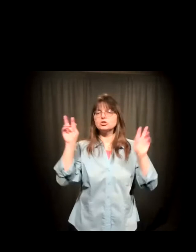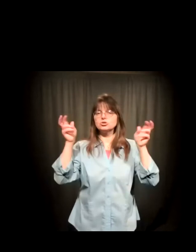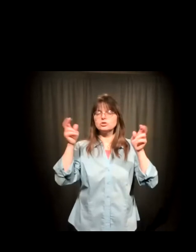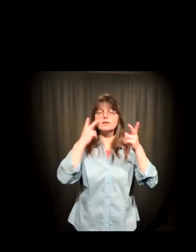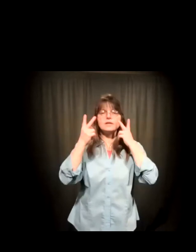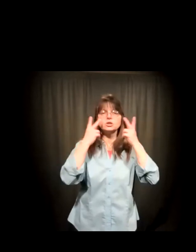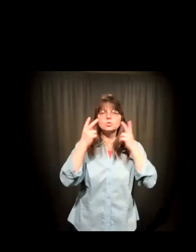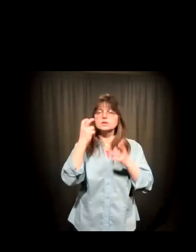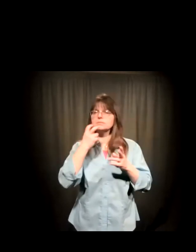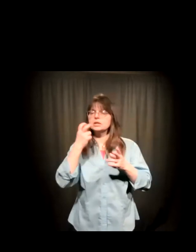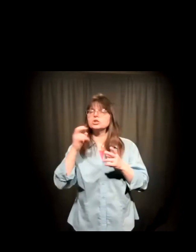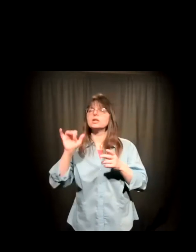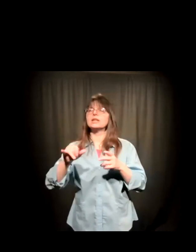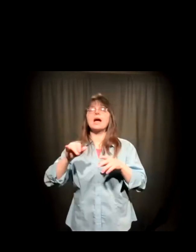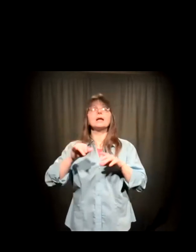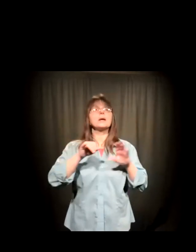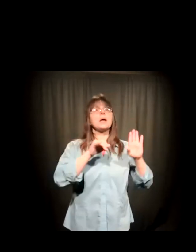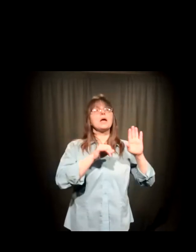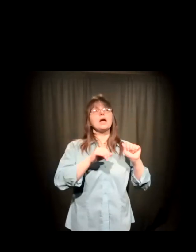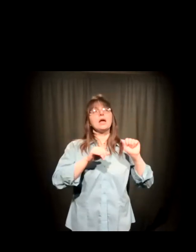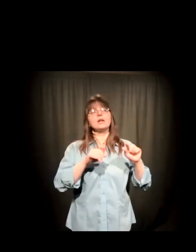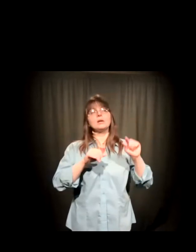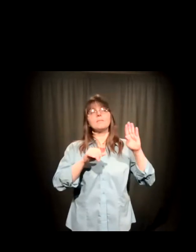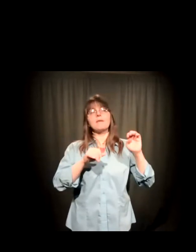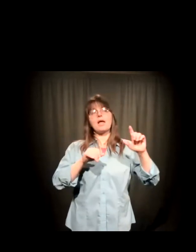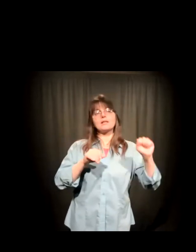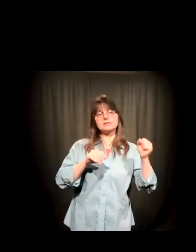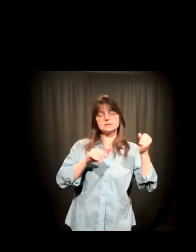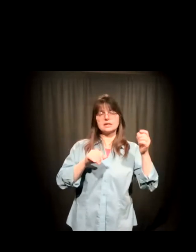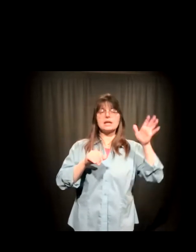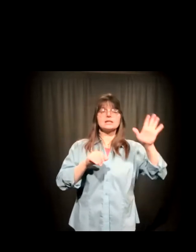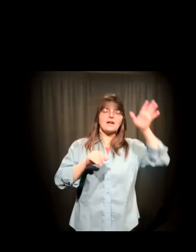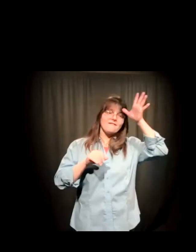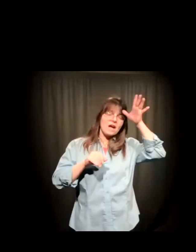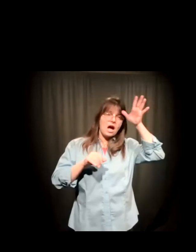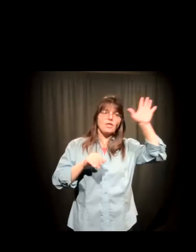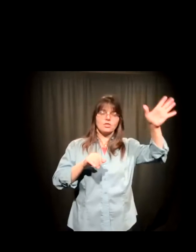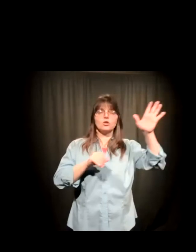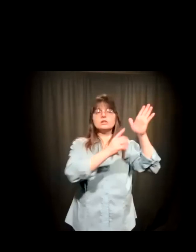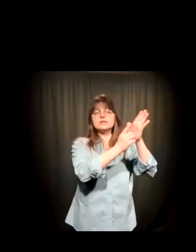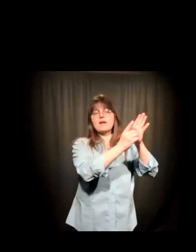developed so that they could more easily teach different languages to different people.